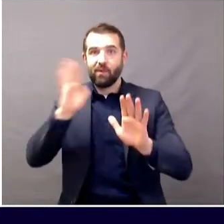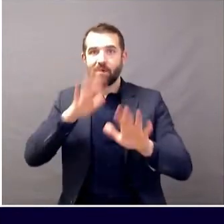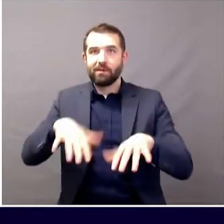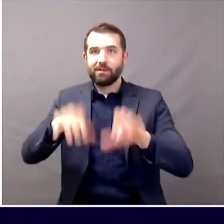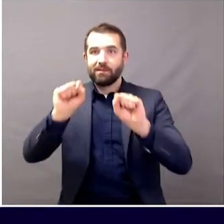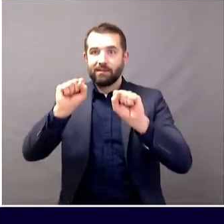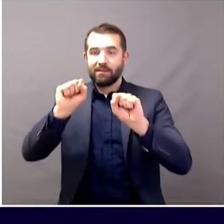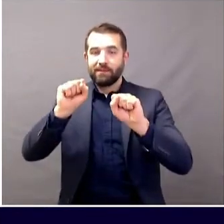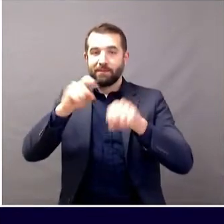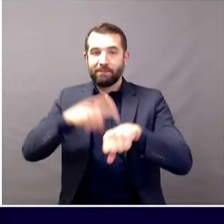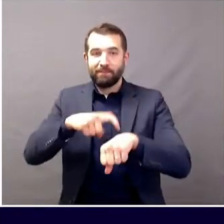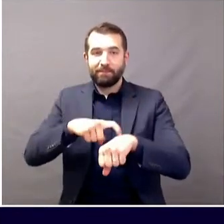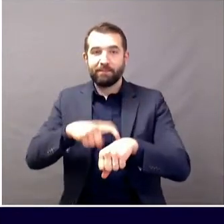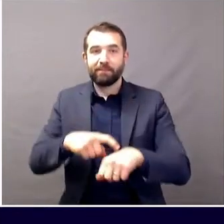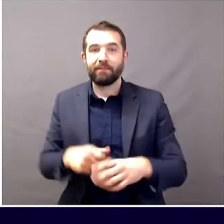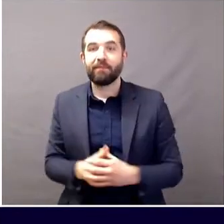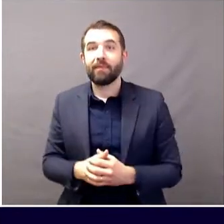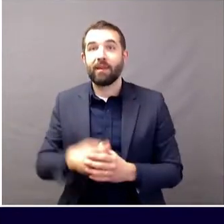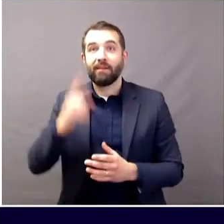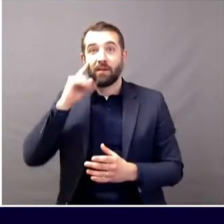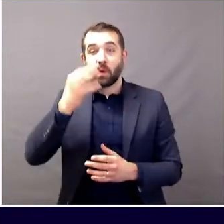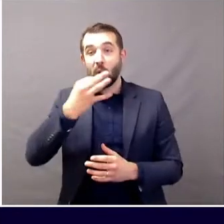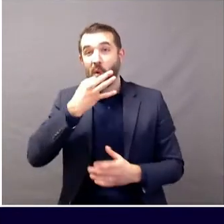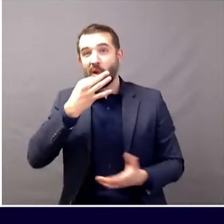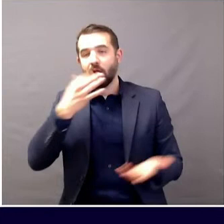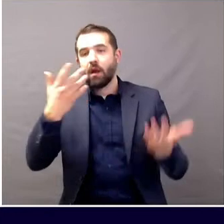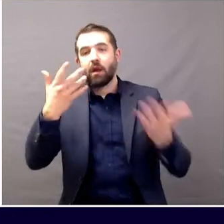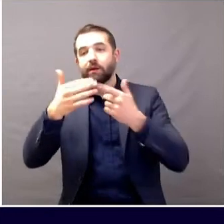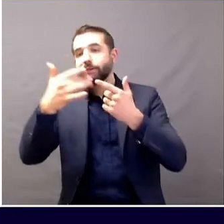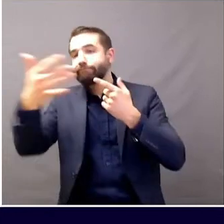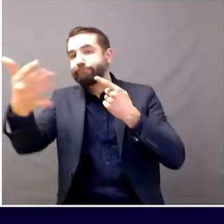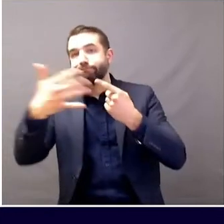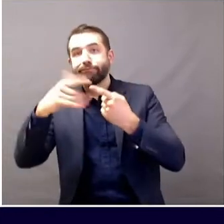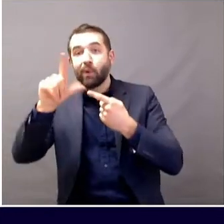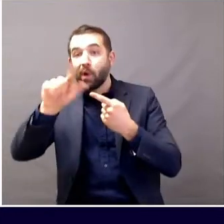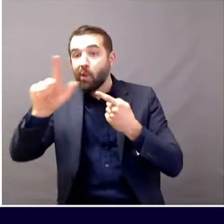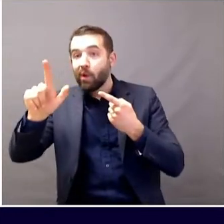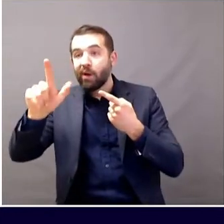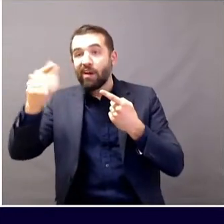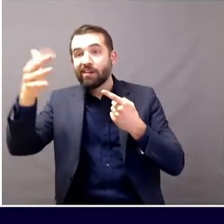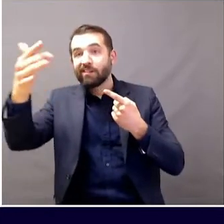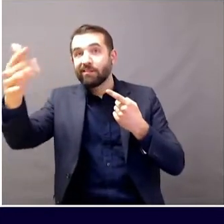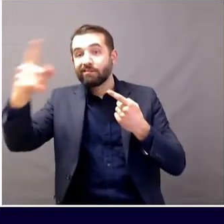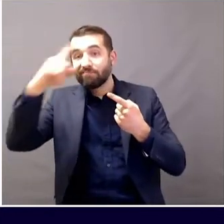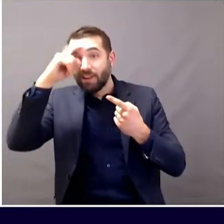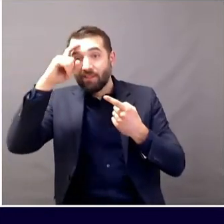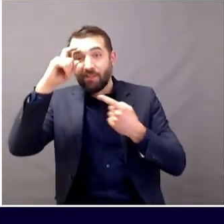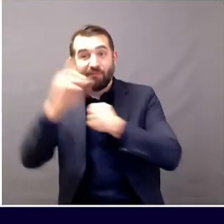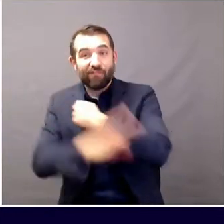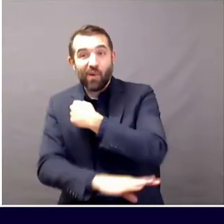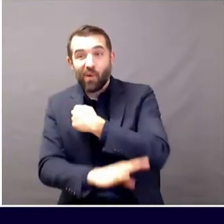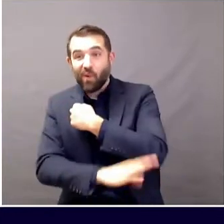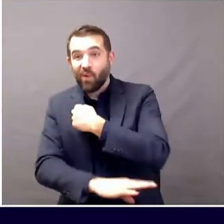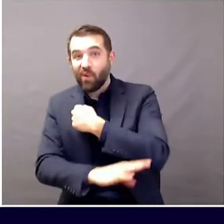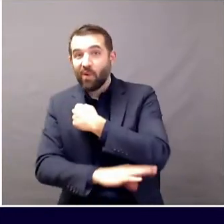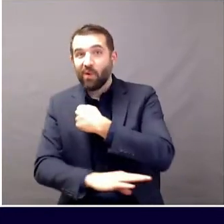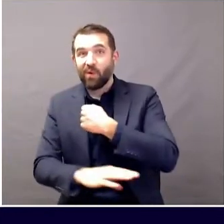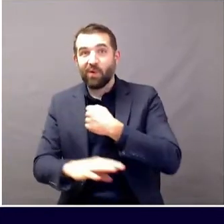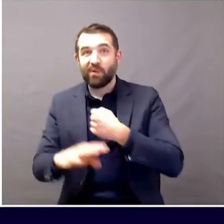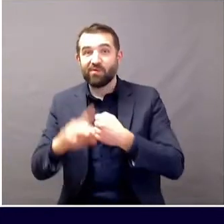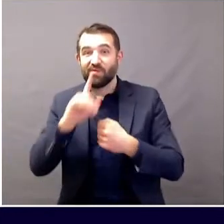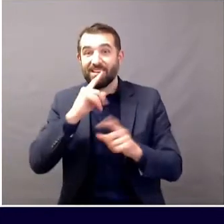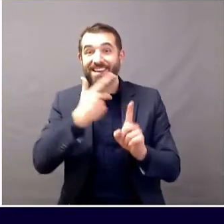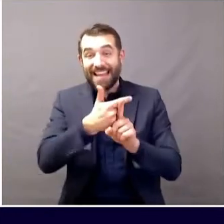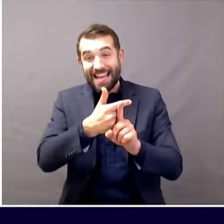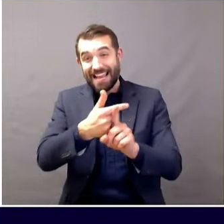well into 2021 before the vaccination effort that we are undertaking comes to fruition. To think about it